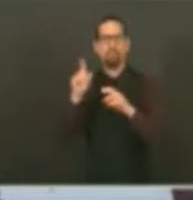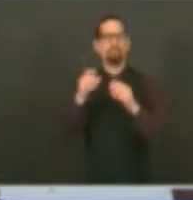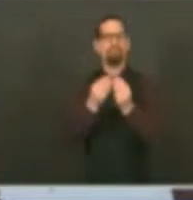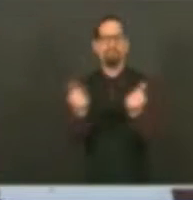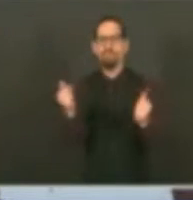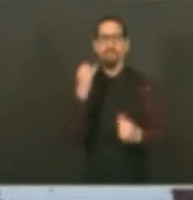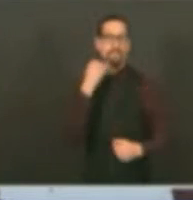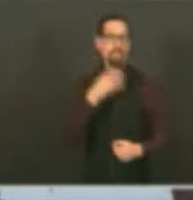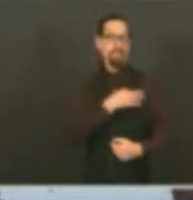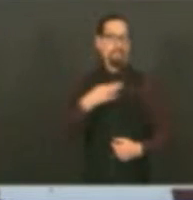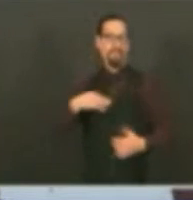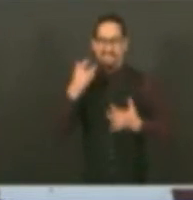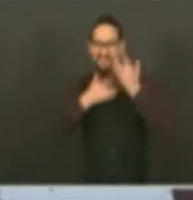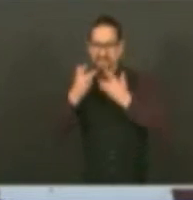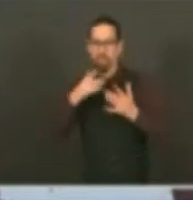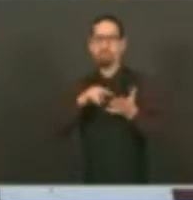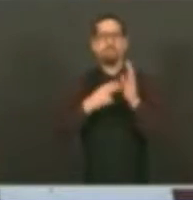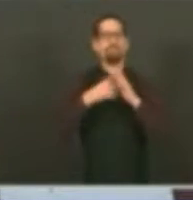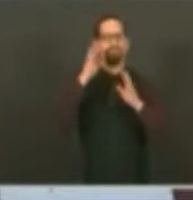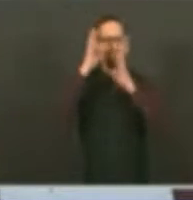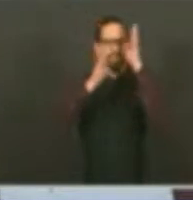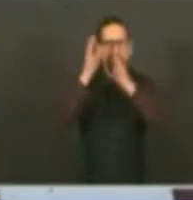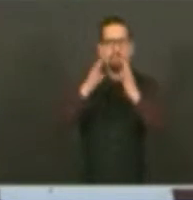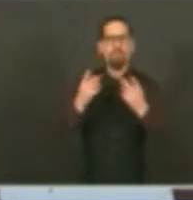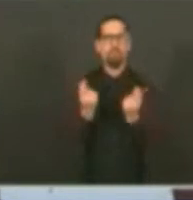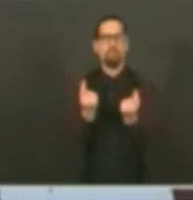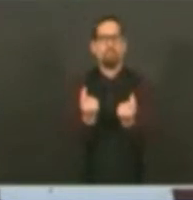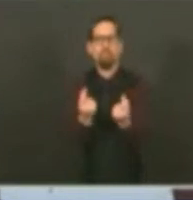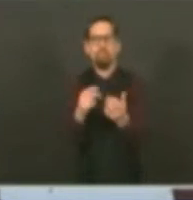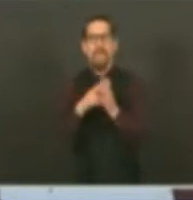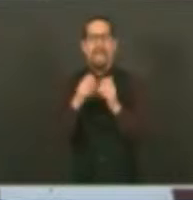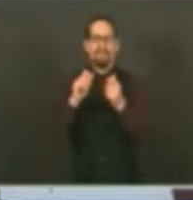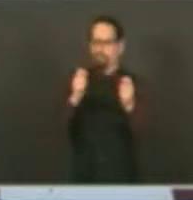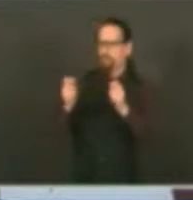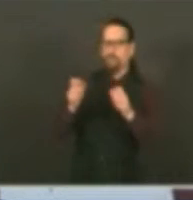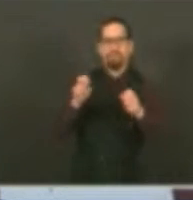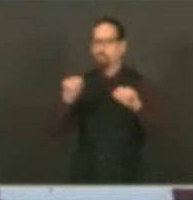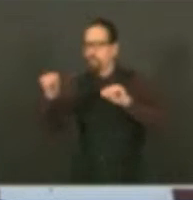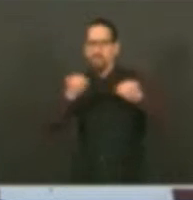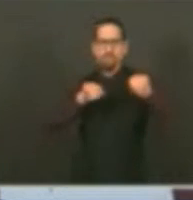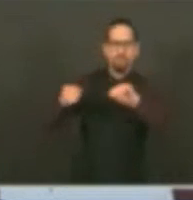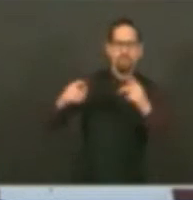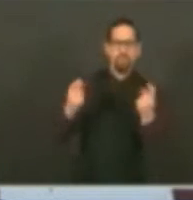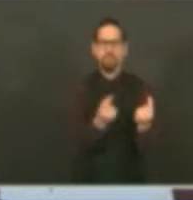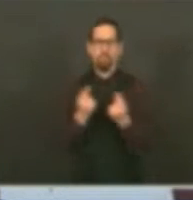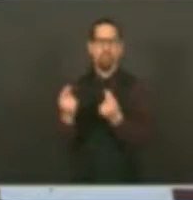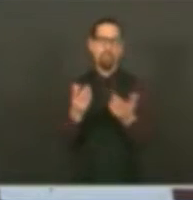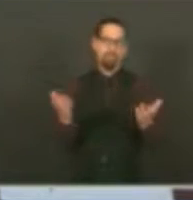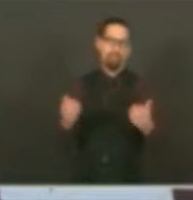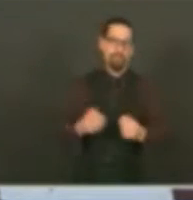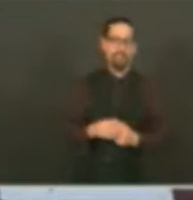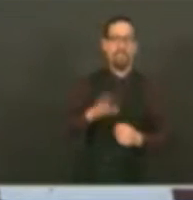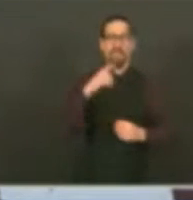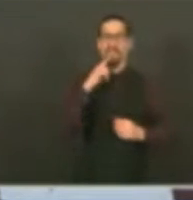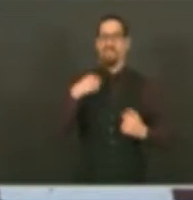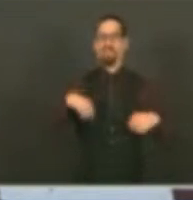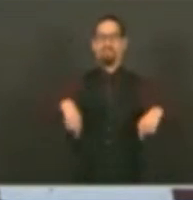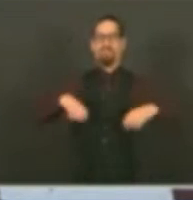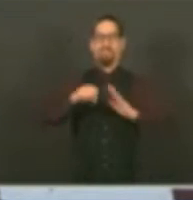get creative to solve it. We have a whole command center, only state in America with a command center that does nothing but